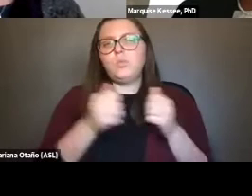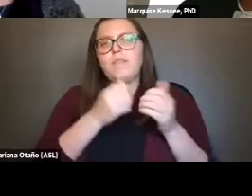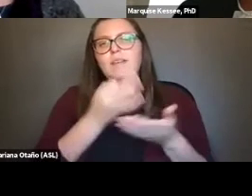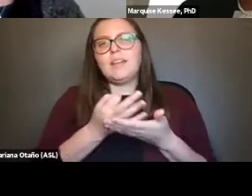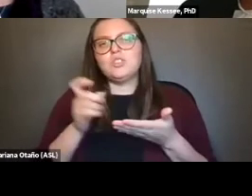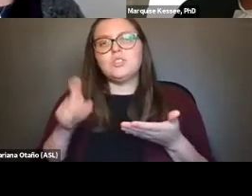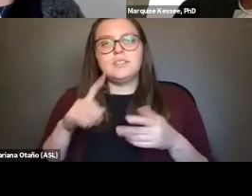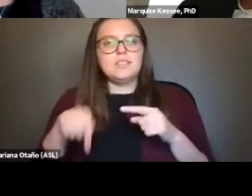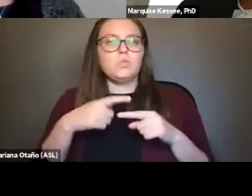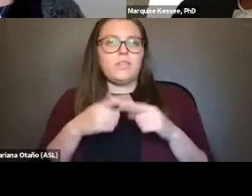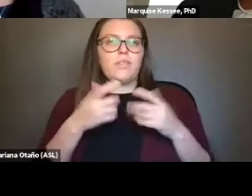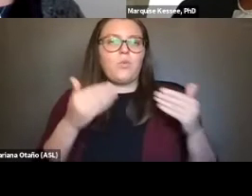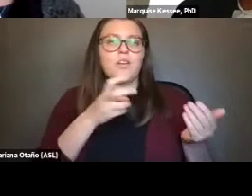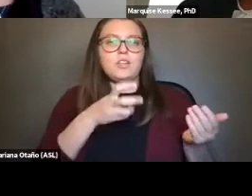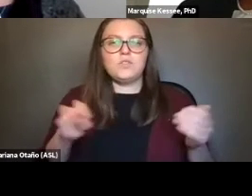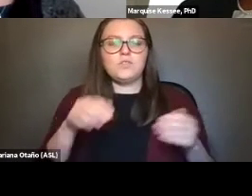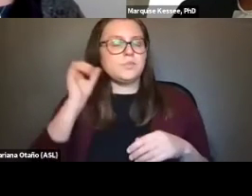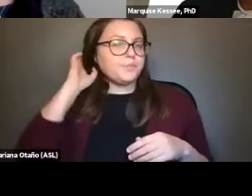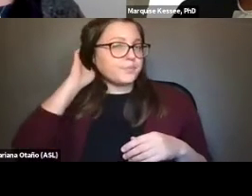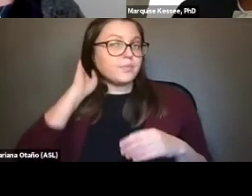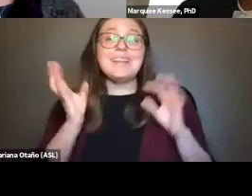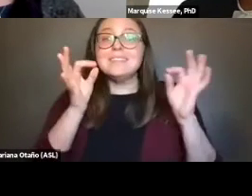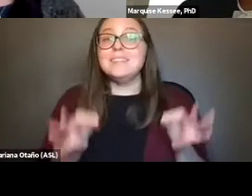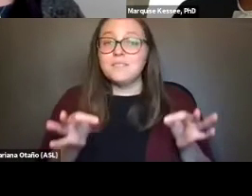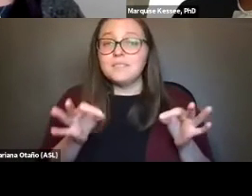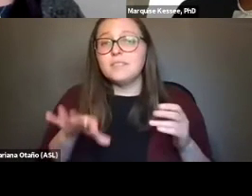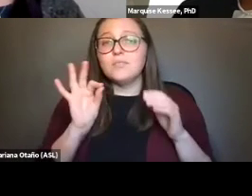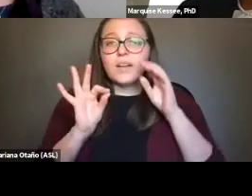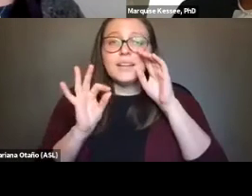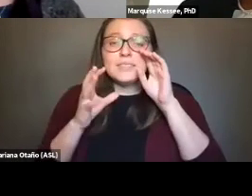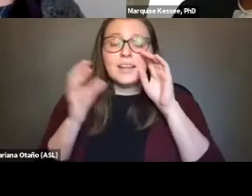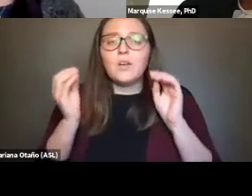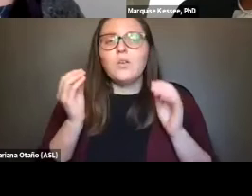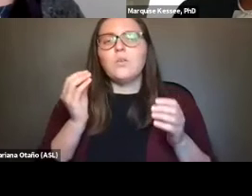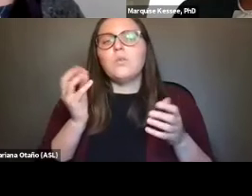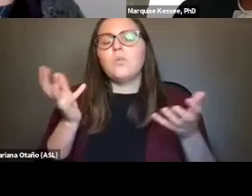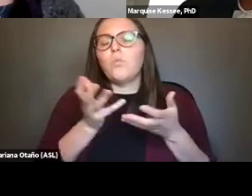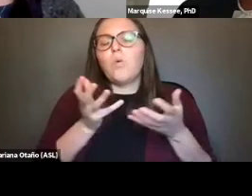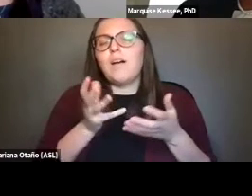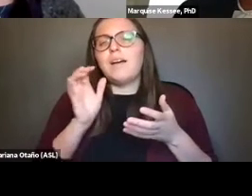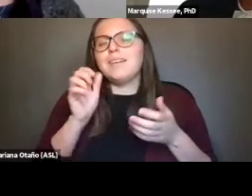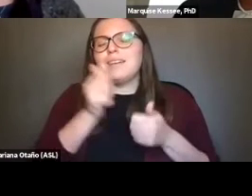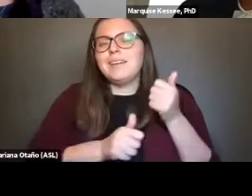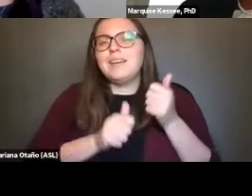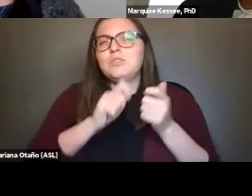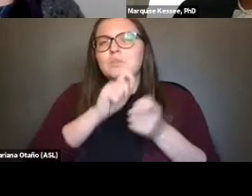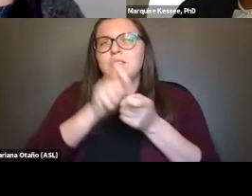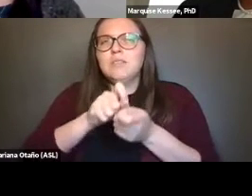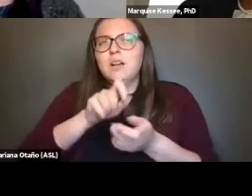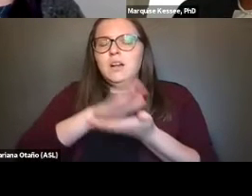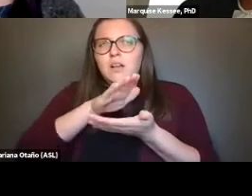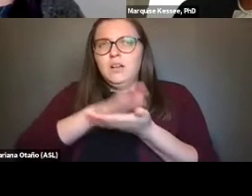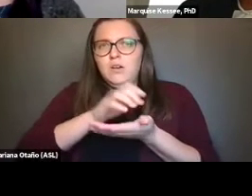transfer? Definitely find out what each school is looking at, what their different financial